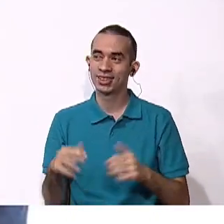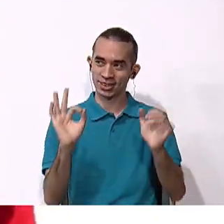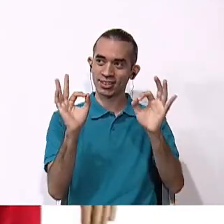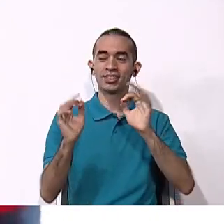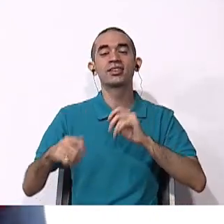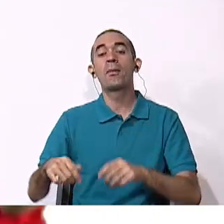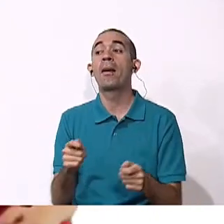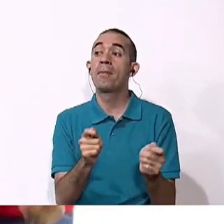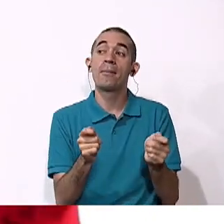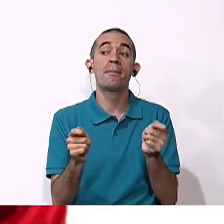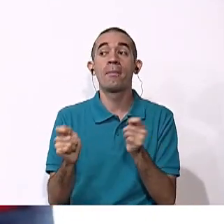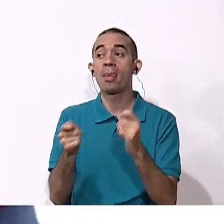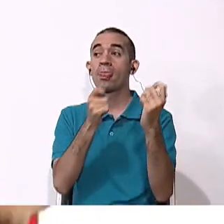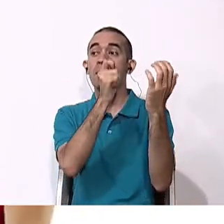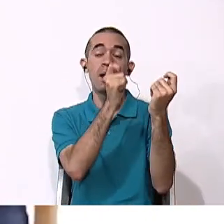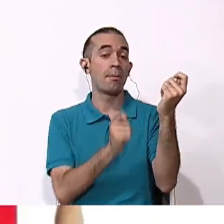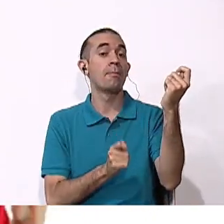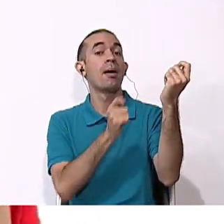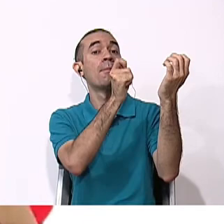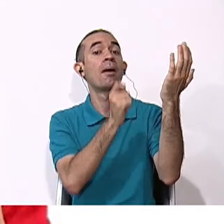Yes!